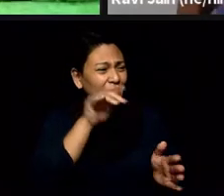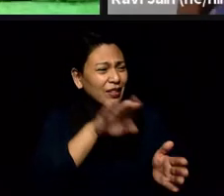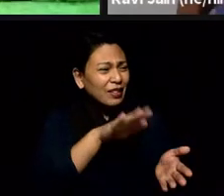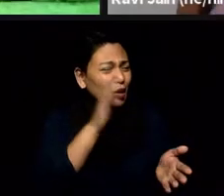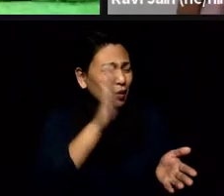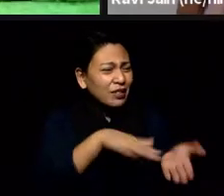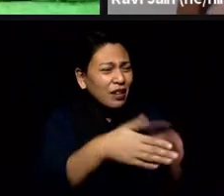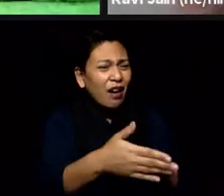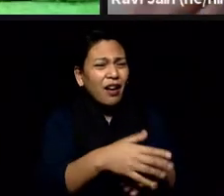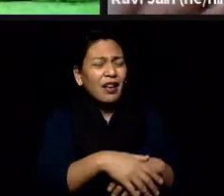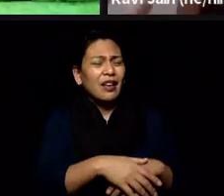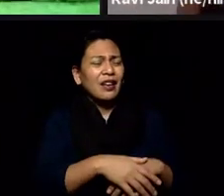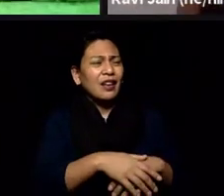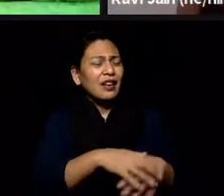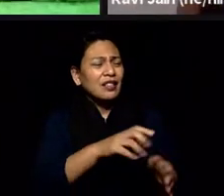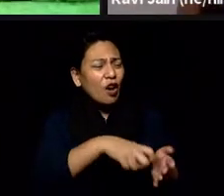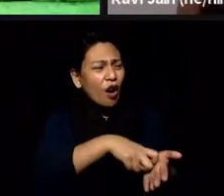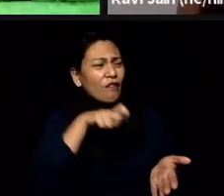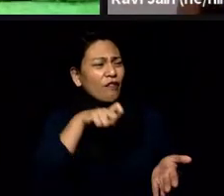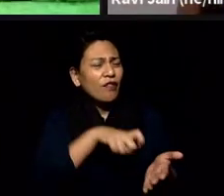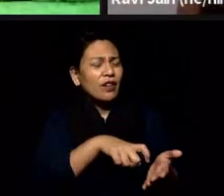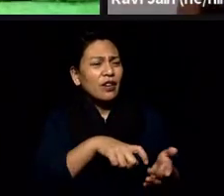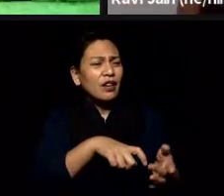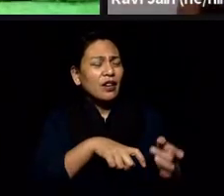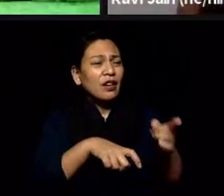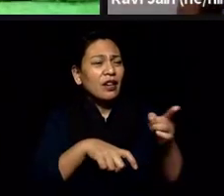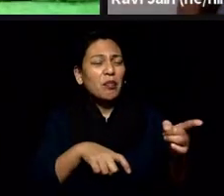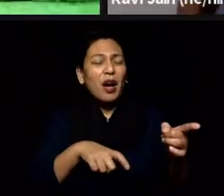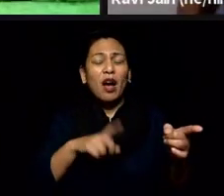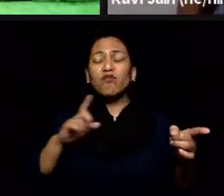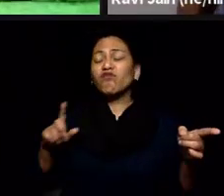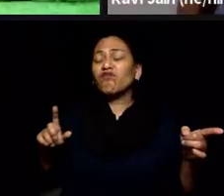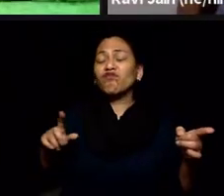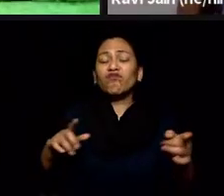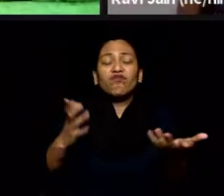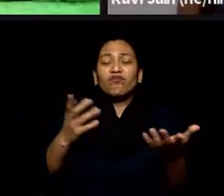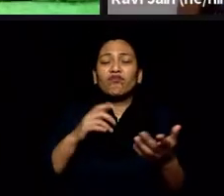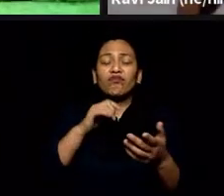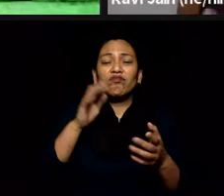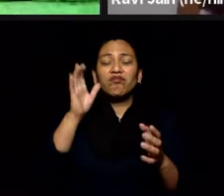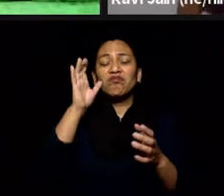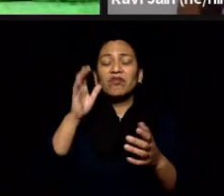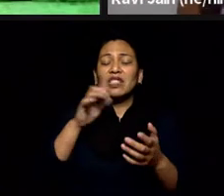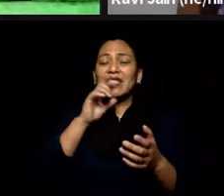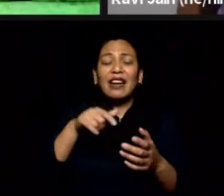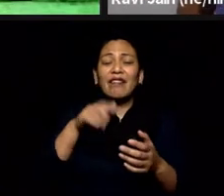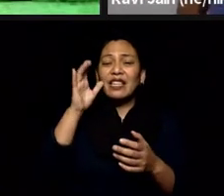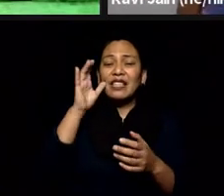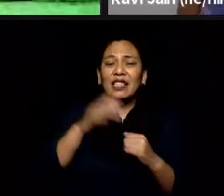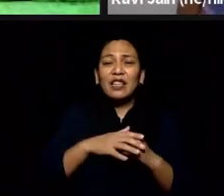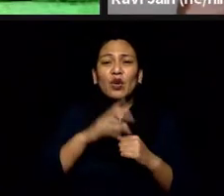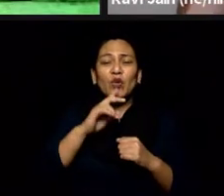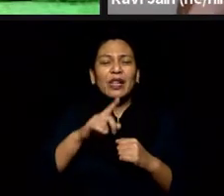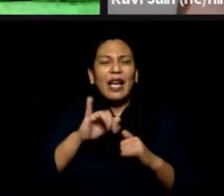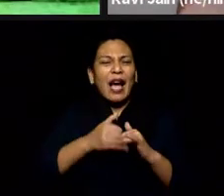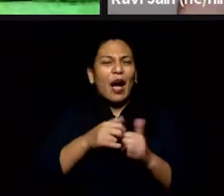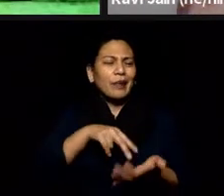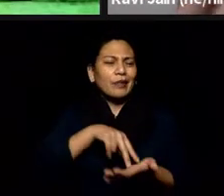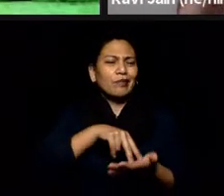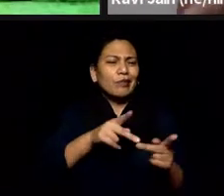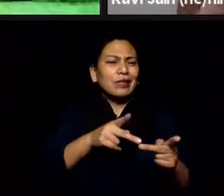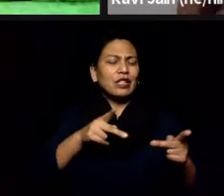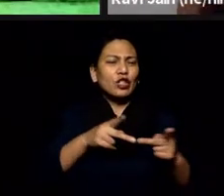neck. And he didn't have to listen. He had his hands in his pocket. He had a stance in his body, and he